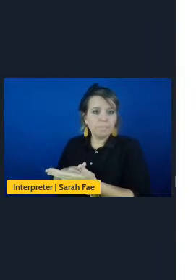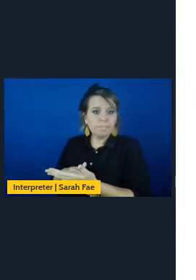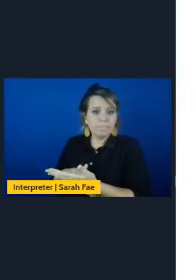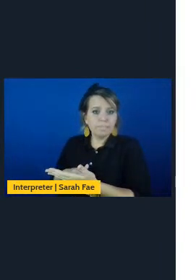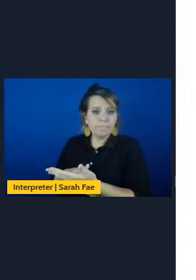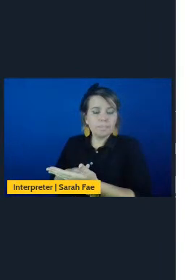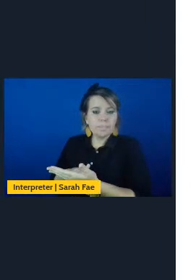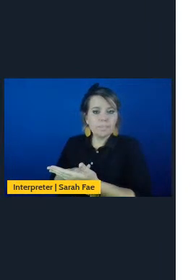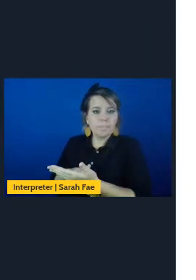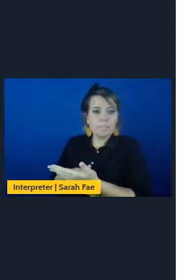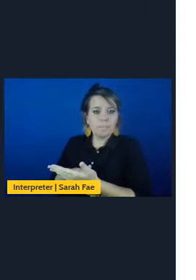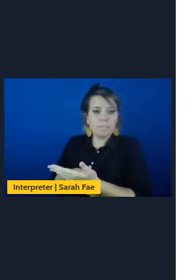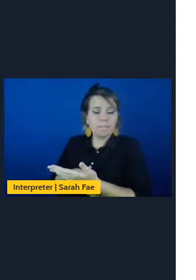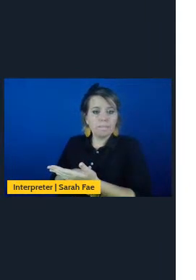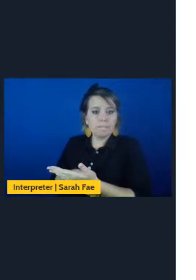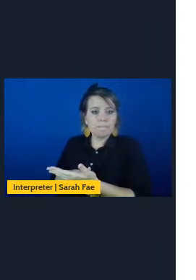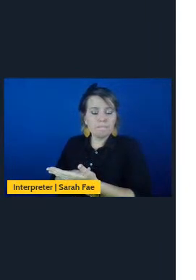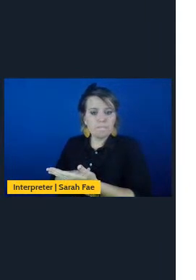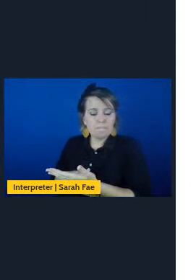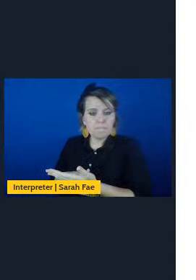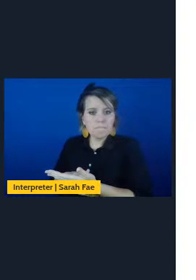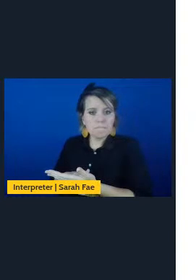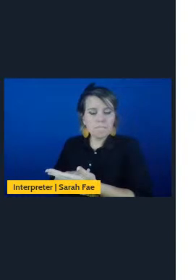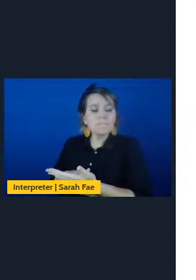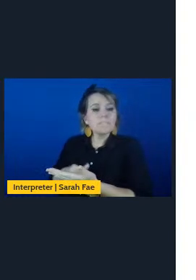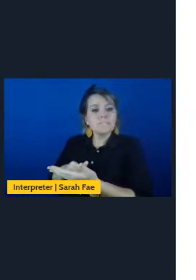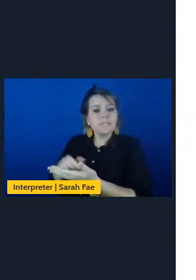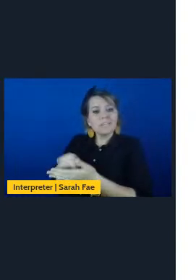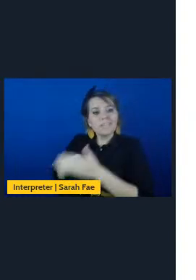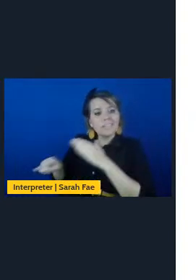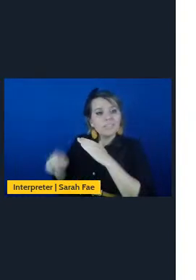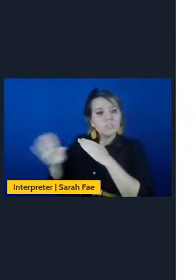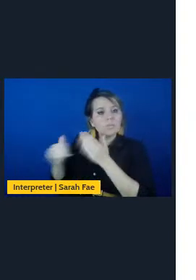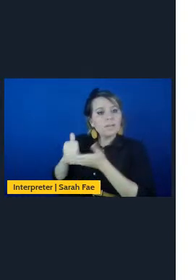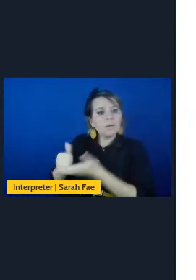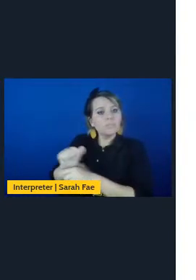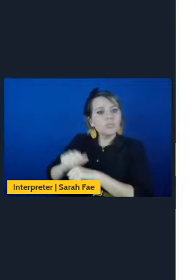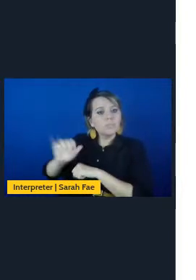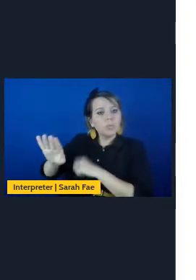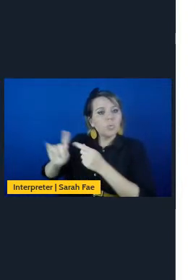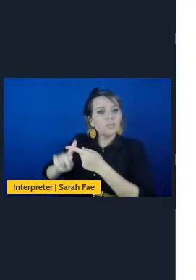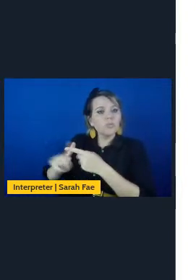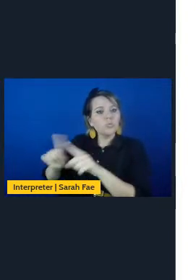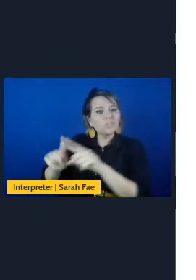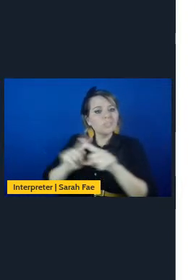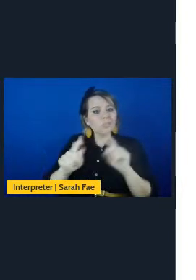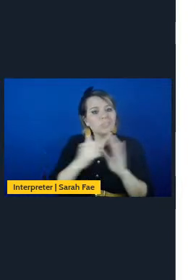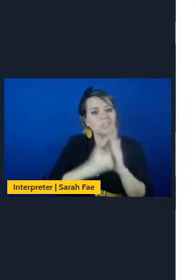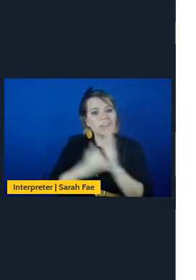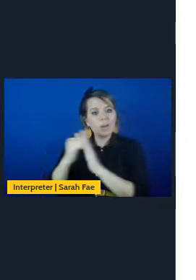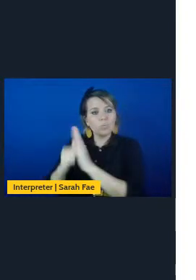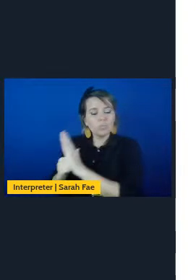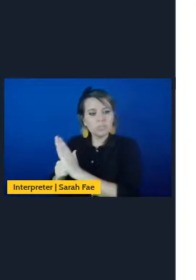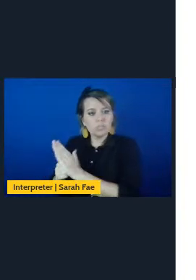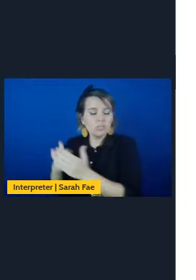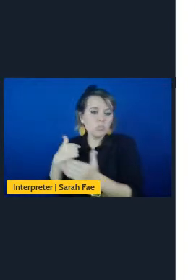to deploy to different accounts. So we don't want to reinvent the wheel.